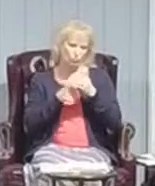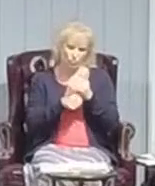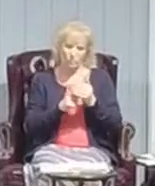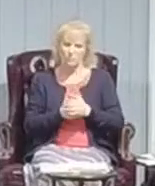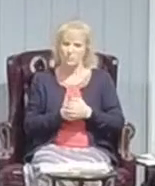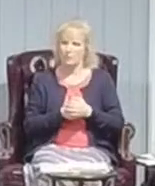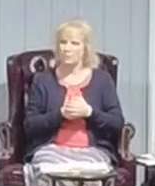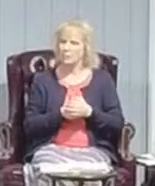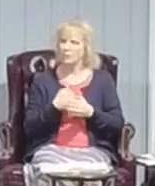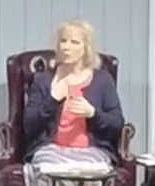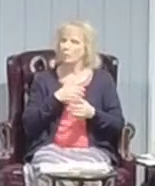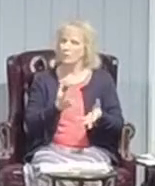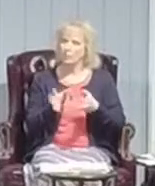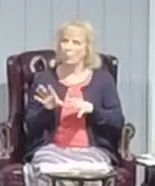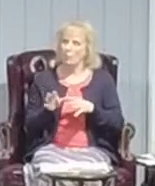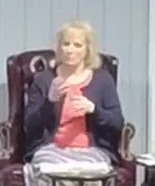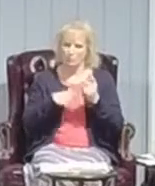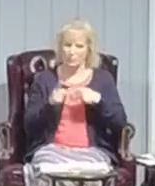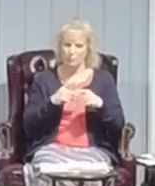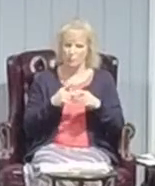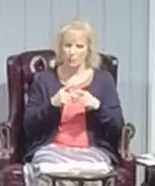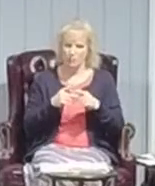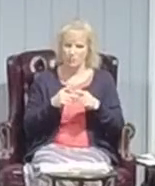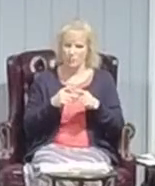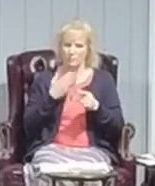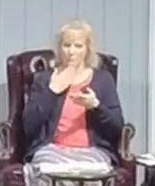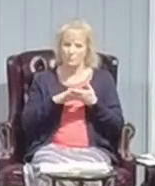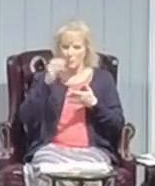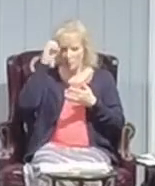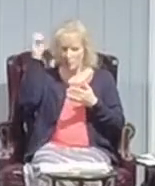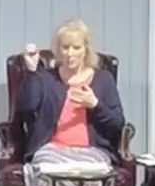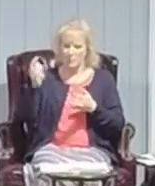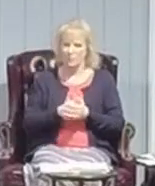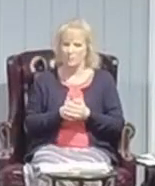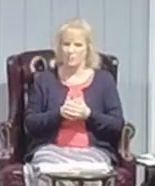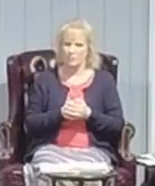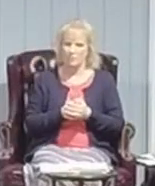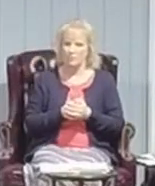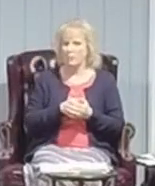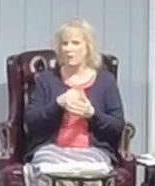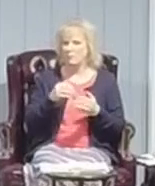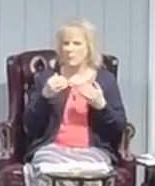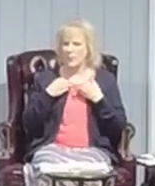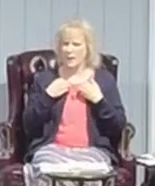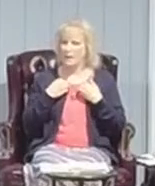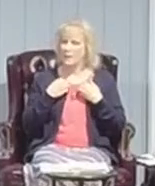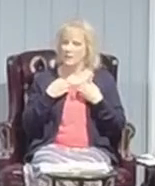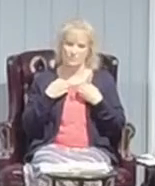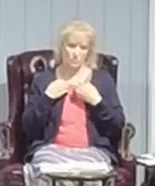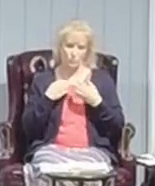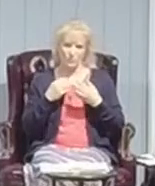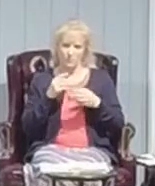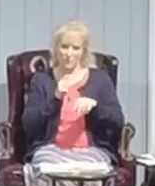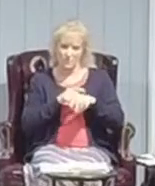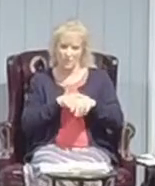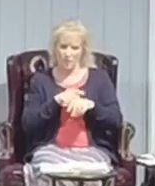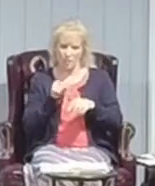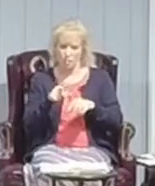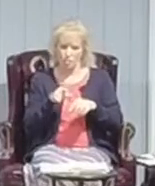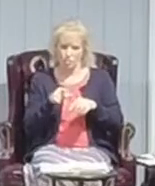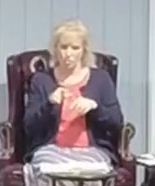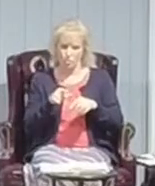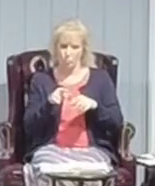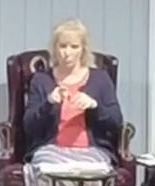Has there ever been a time when you got caught in your sin and you just couldn't hide the shame? Jesus felt that shame,